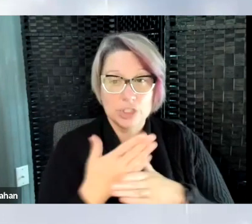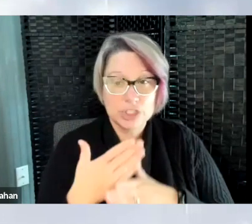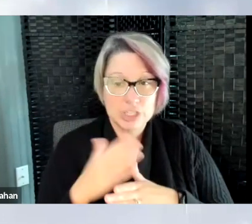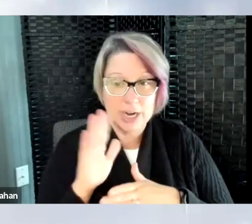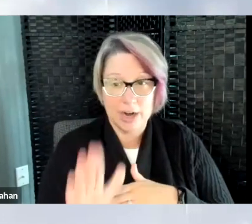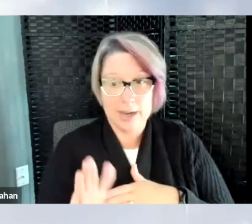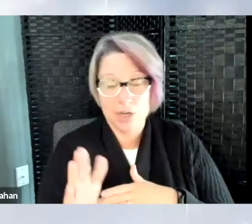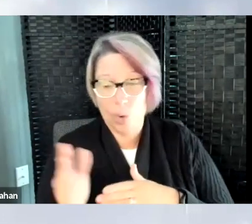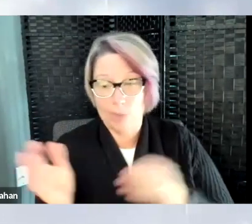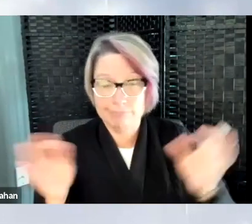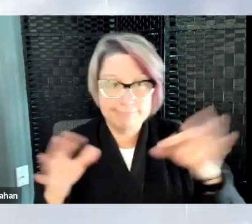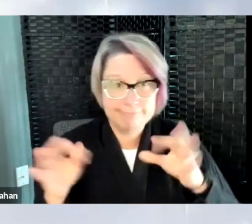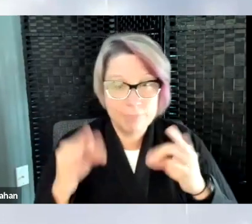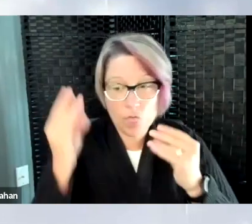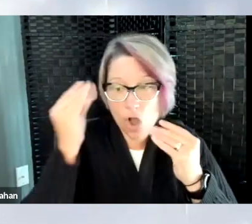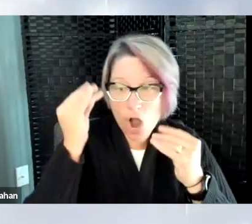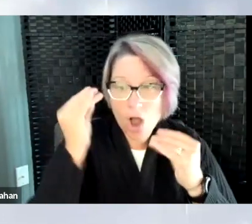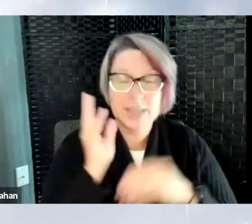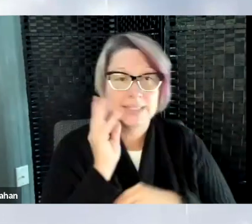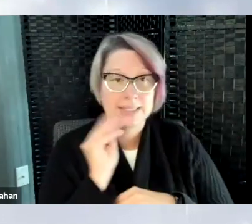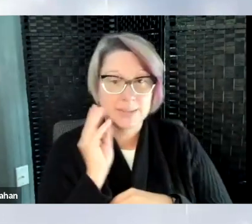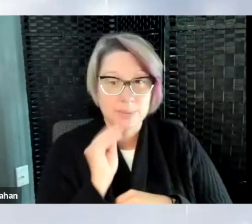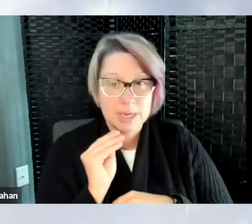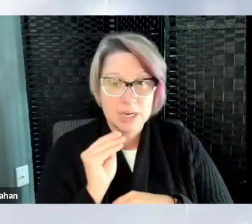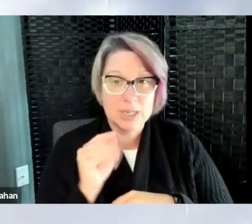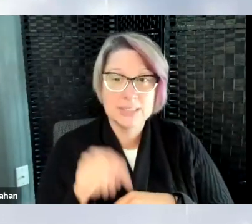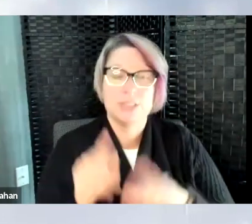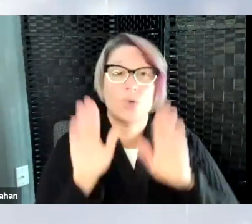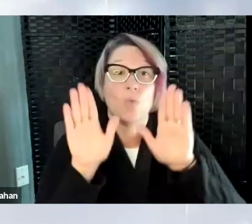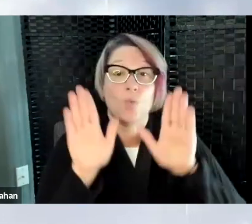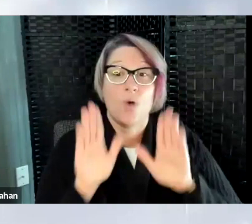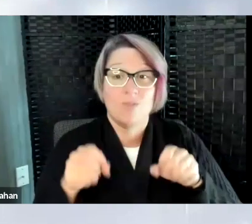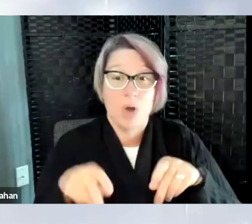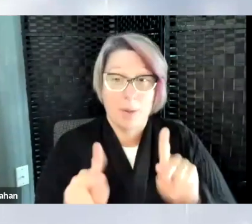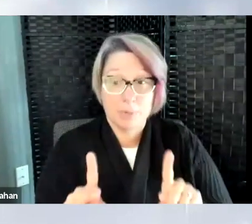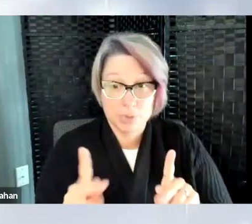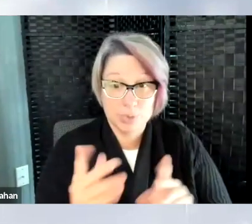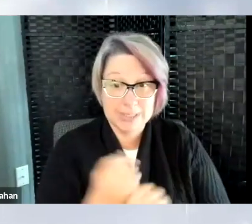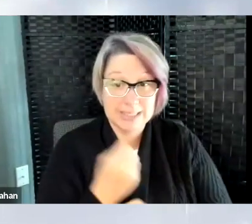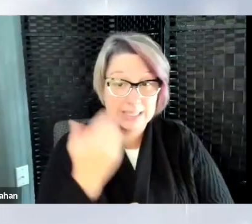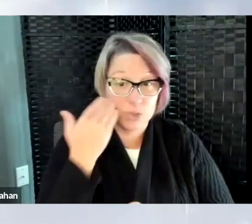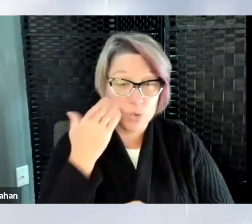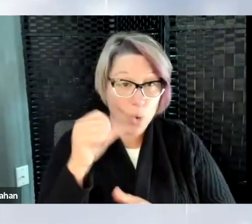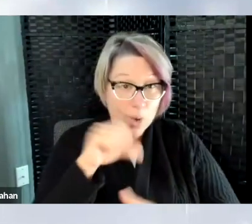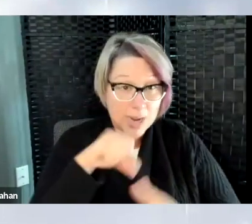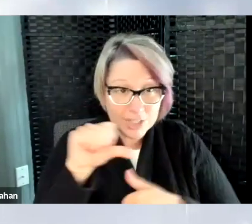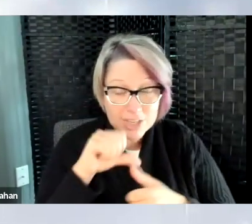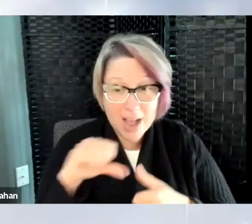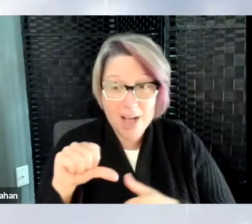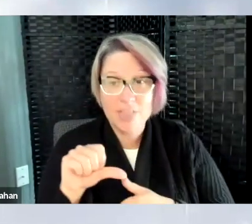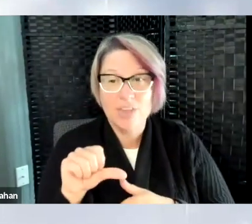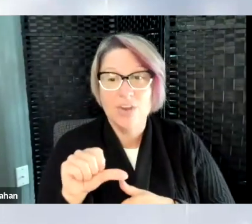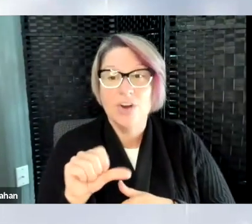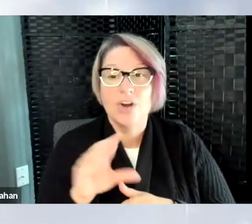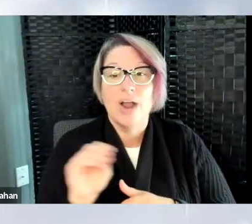your thoughts, your experiences. This is a really wonderful opportunity to get to know all of each other, as well as get to